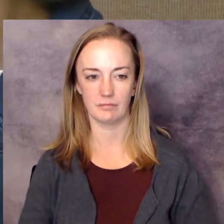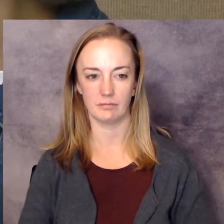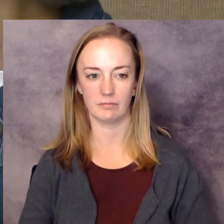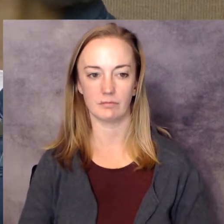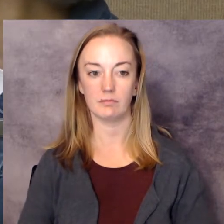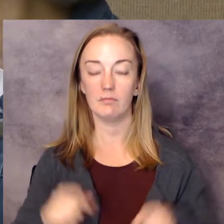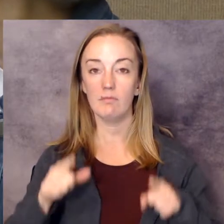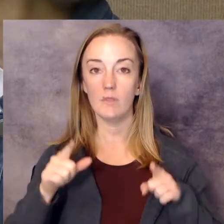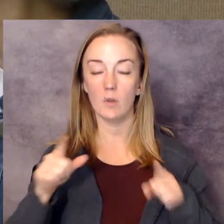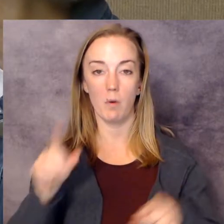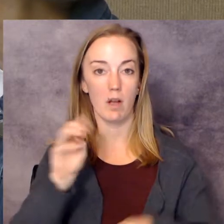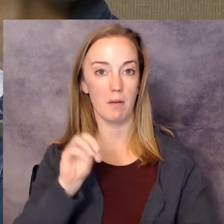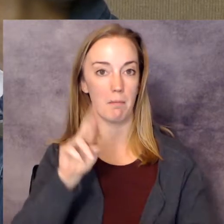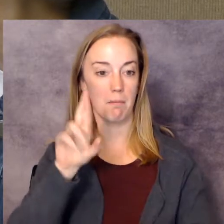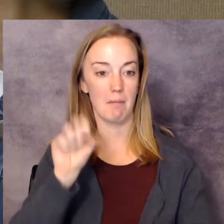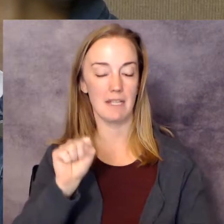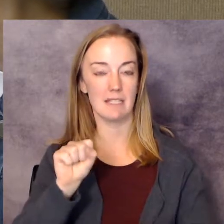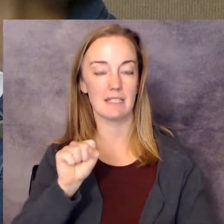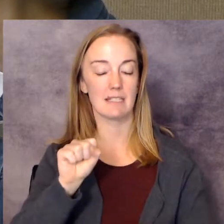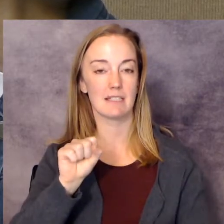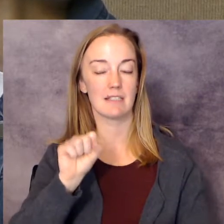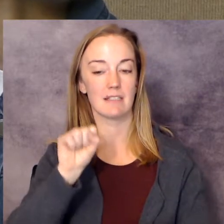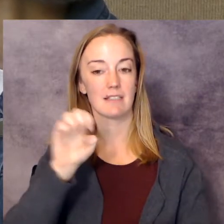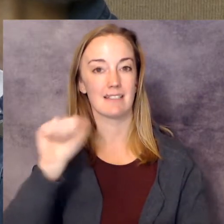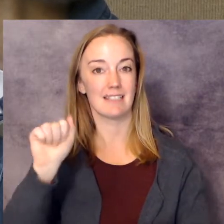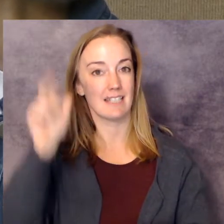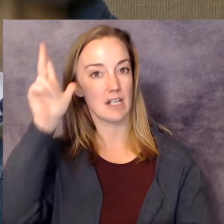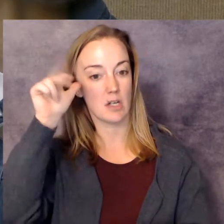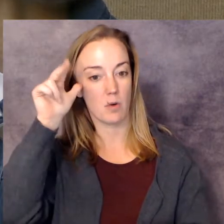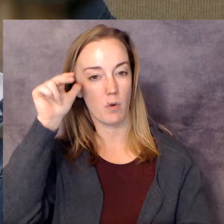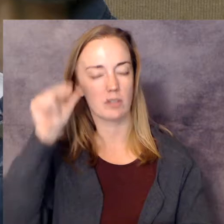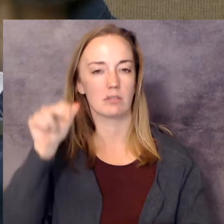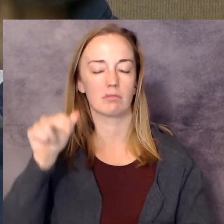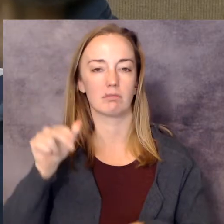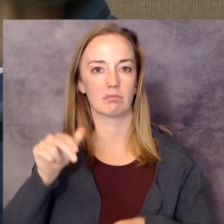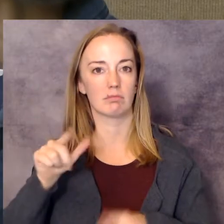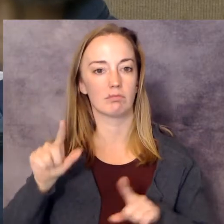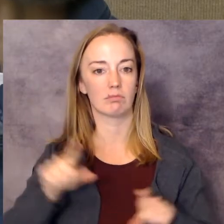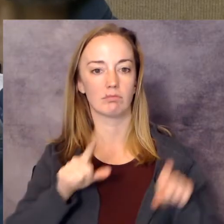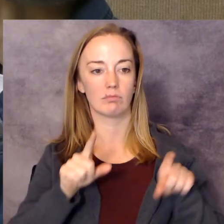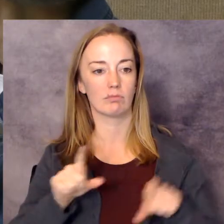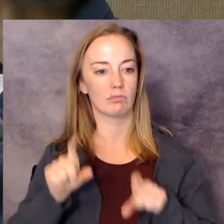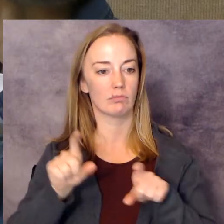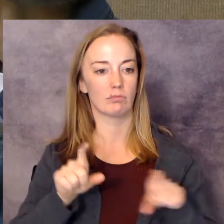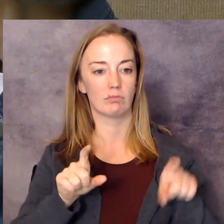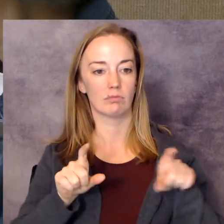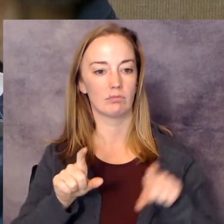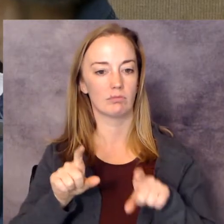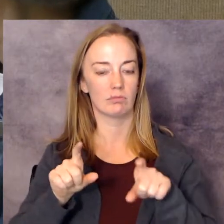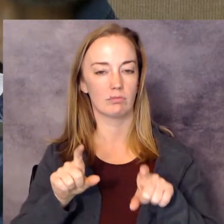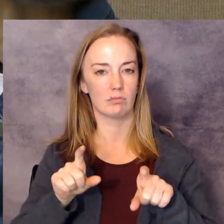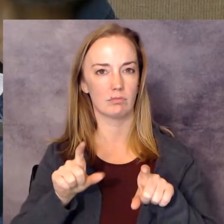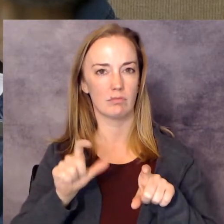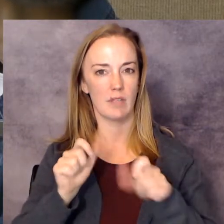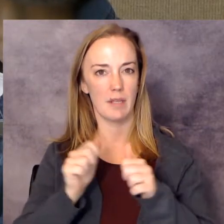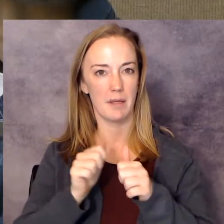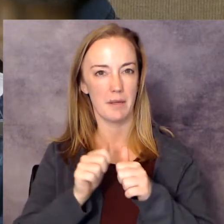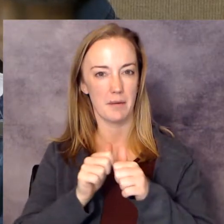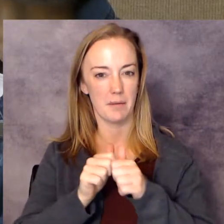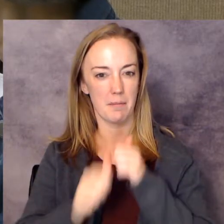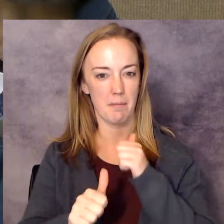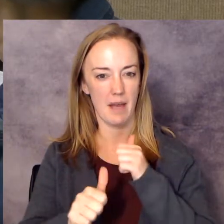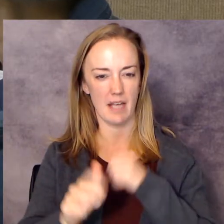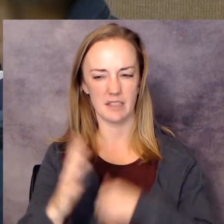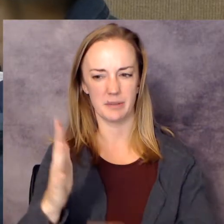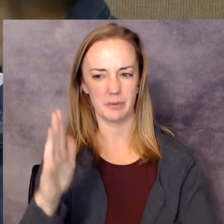As Mrs. Seahorse drifted gently through the sea, he passed right by a group of trumpet